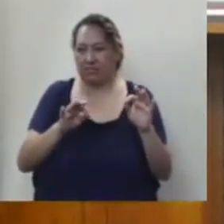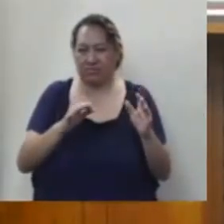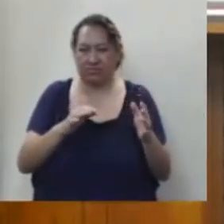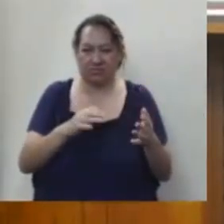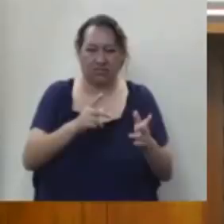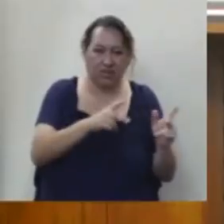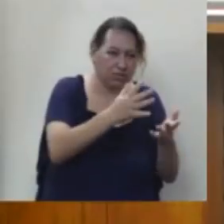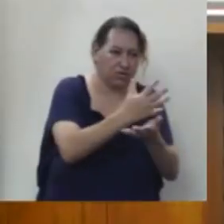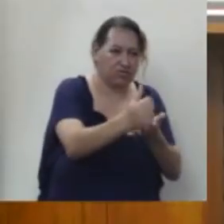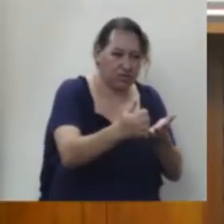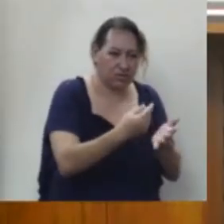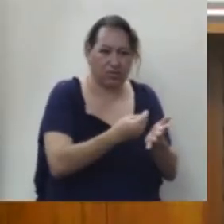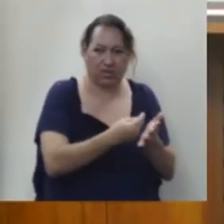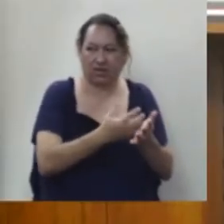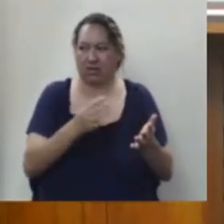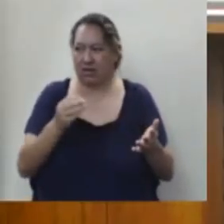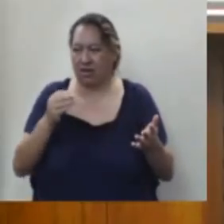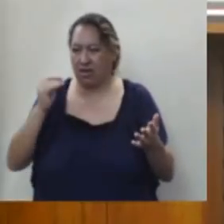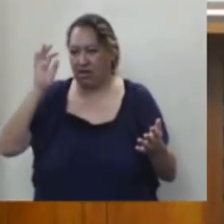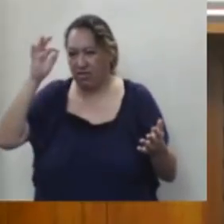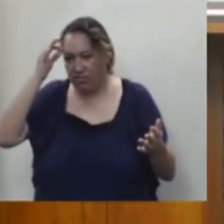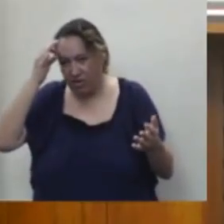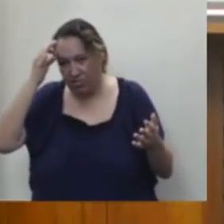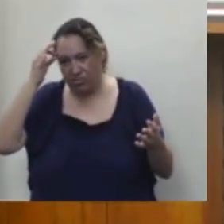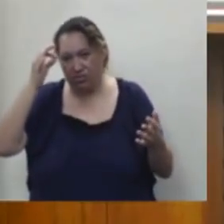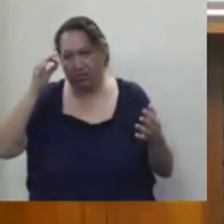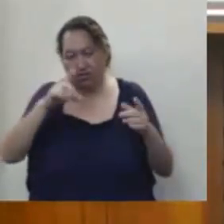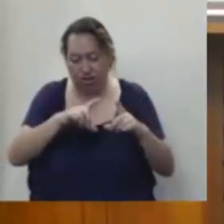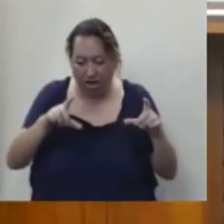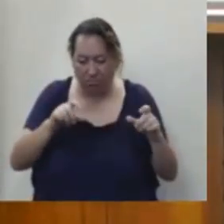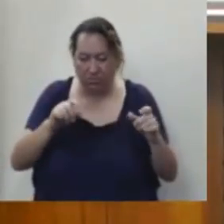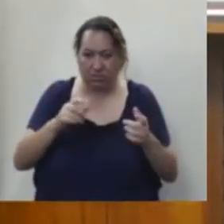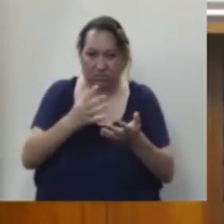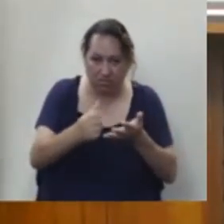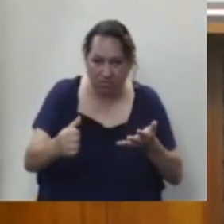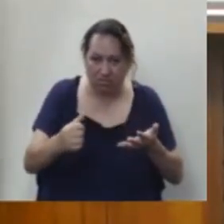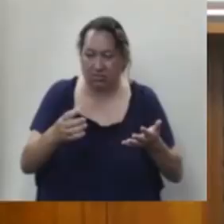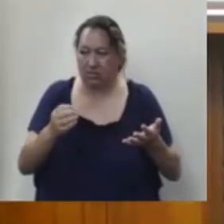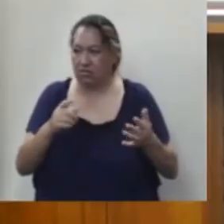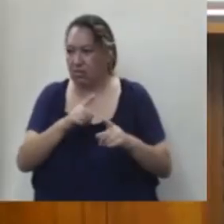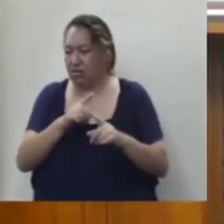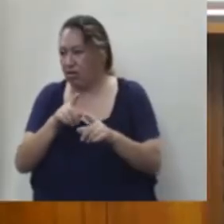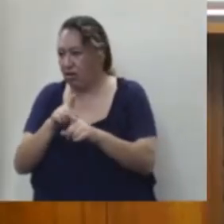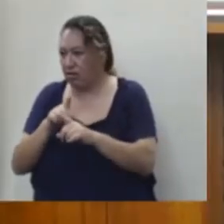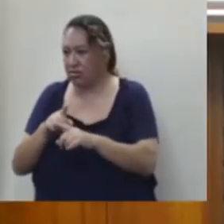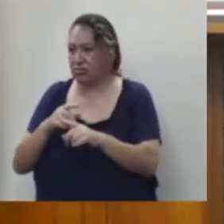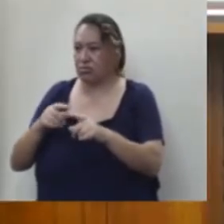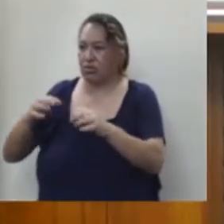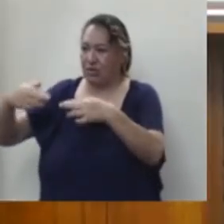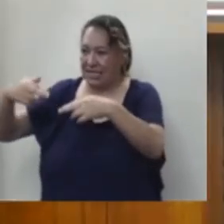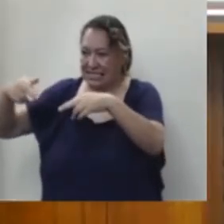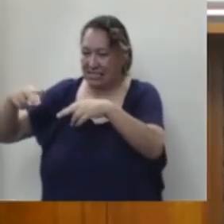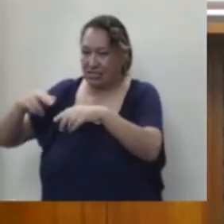federal relief checks run out, when hospitality and retail jobs potentially take months, if not longer, to bounce back,